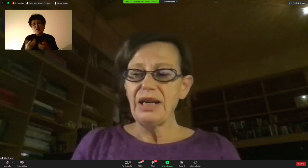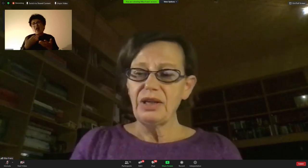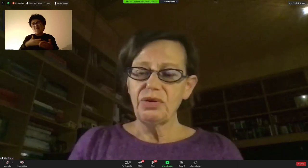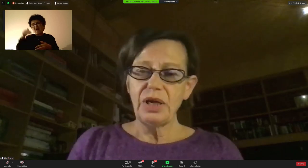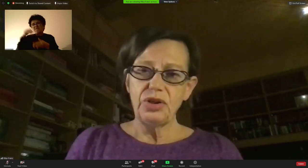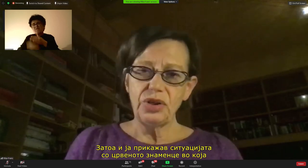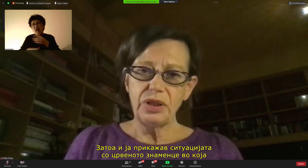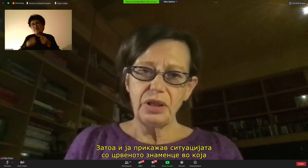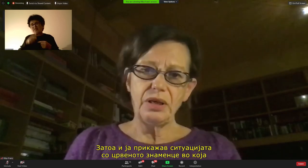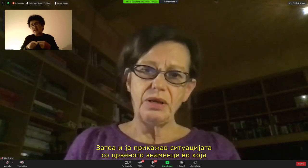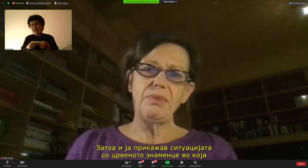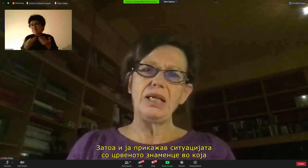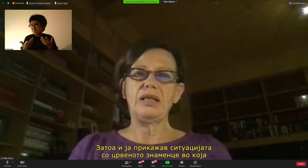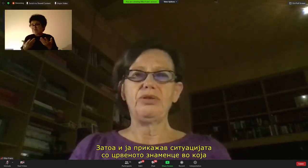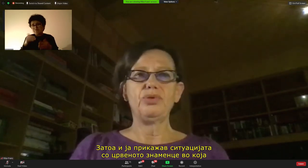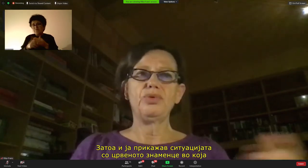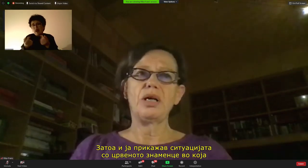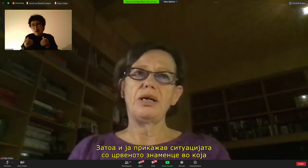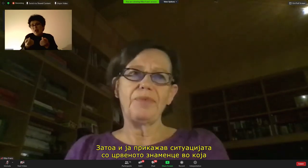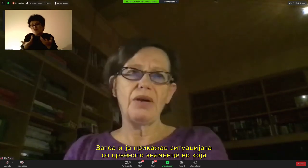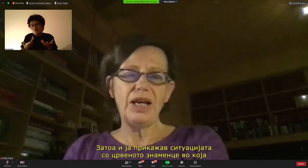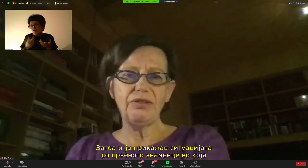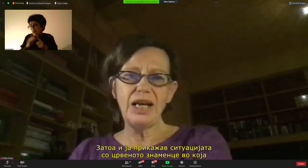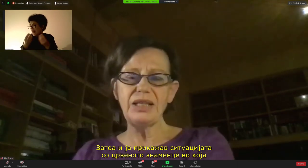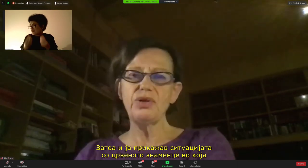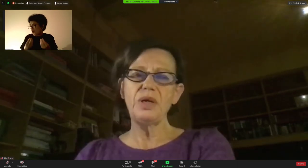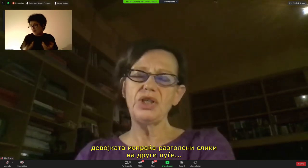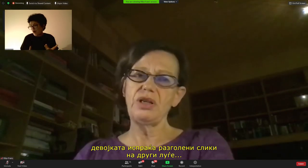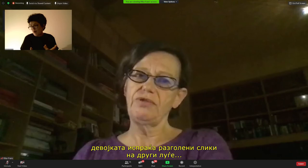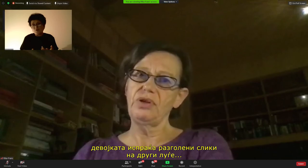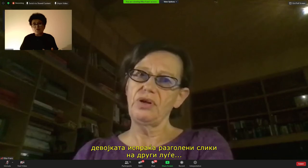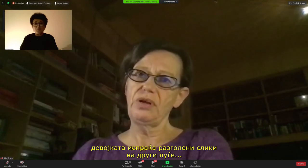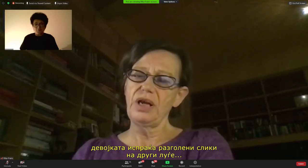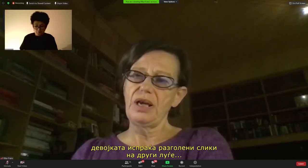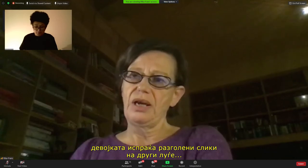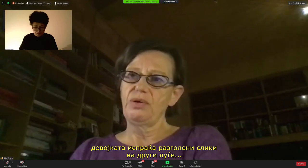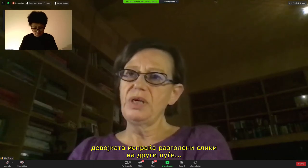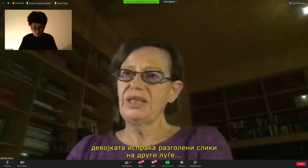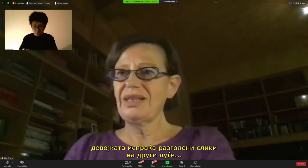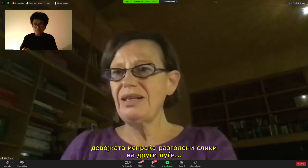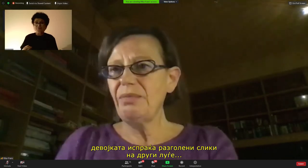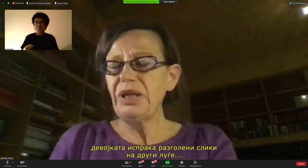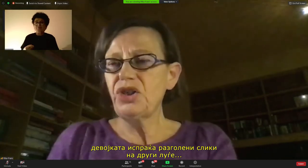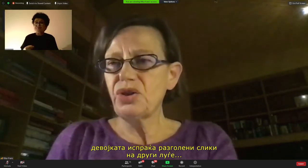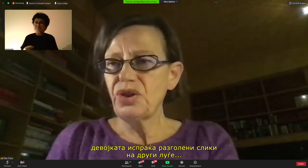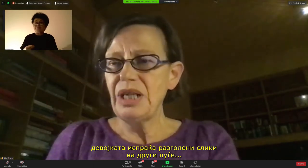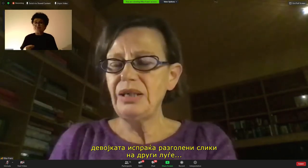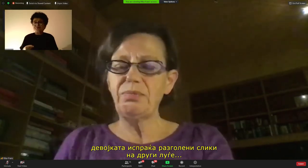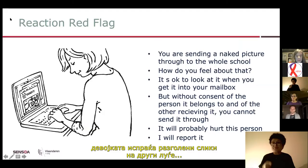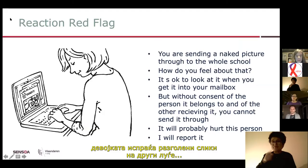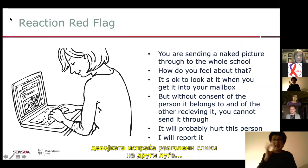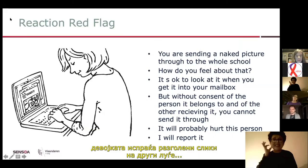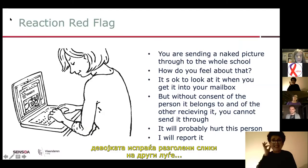black flag. So I just made it into a red flag situation of the girl who is sending pictures,